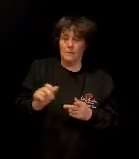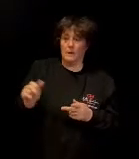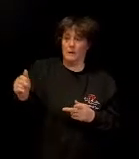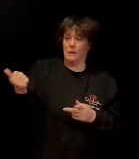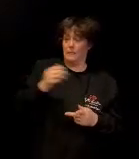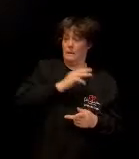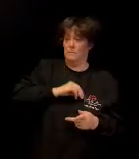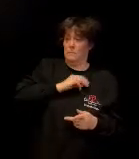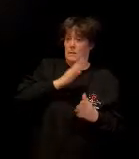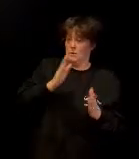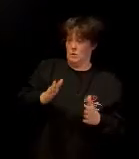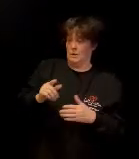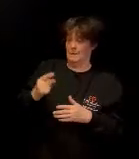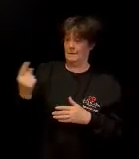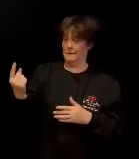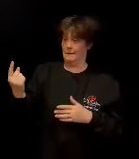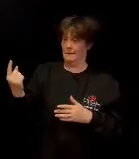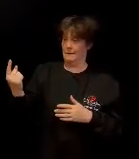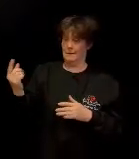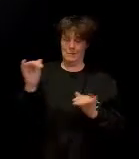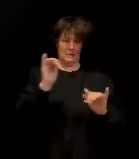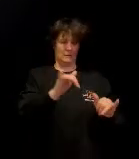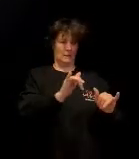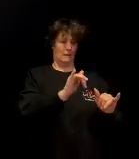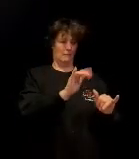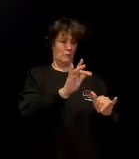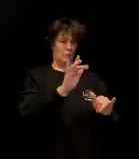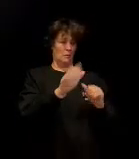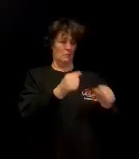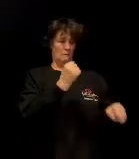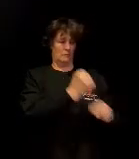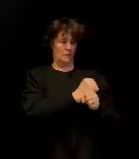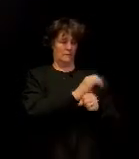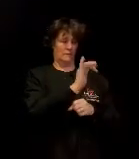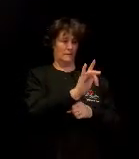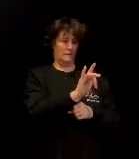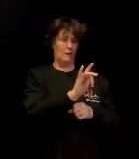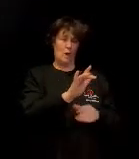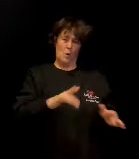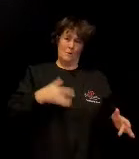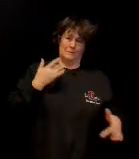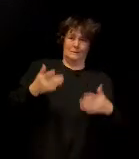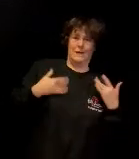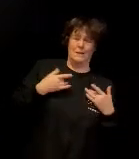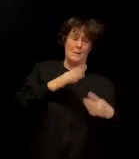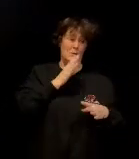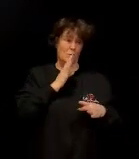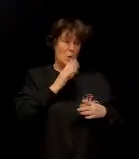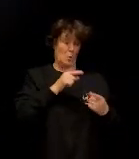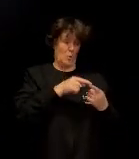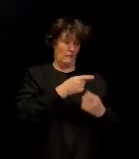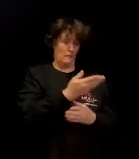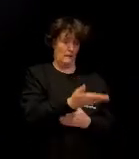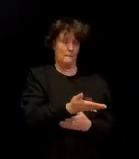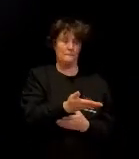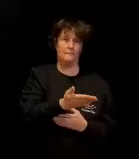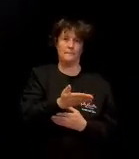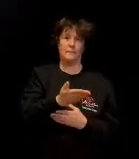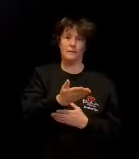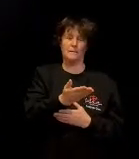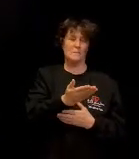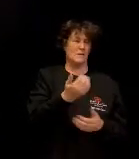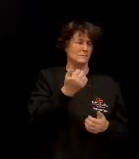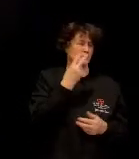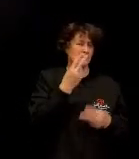missionary that had been there for 25 years. So she was excited to talk to her. She was excited to see what all God